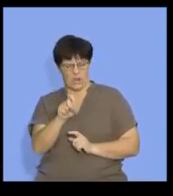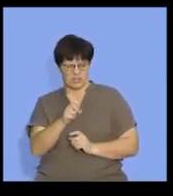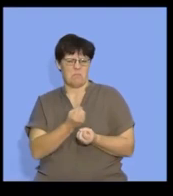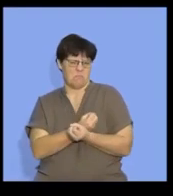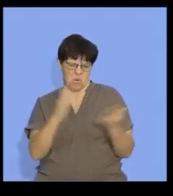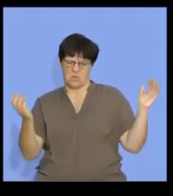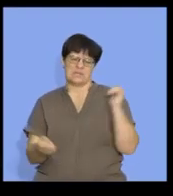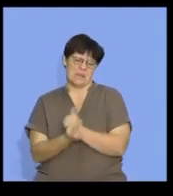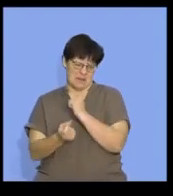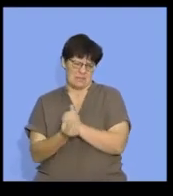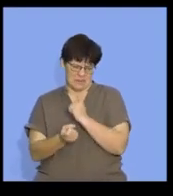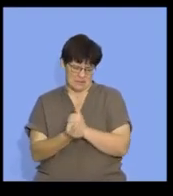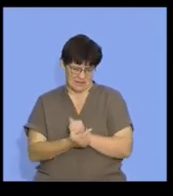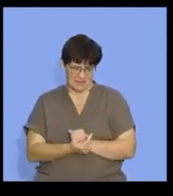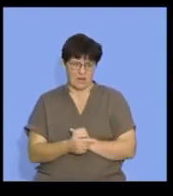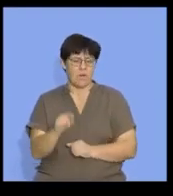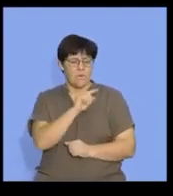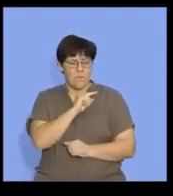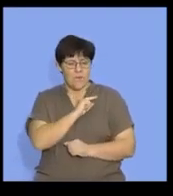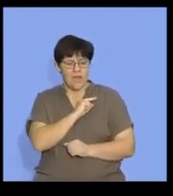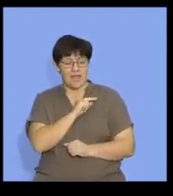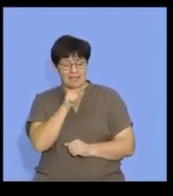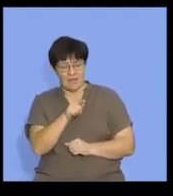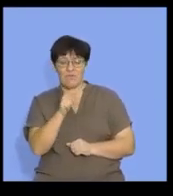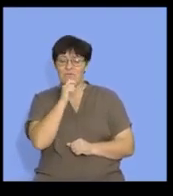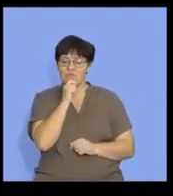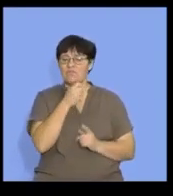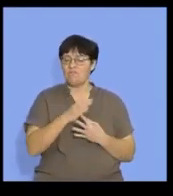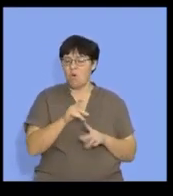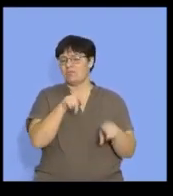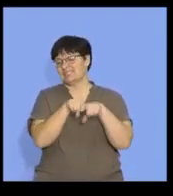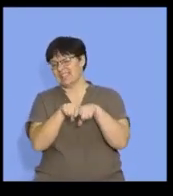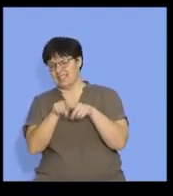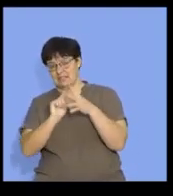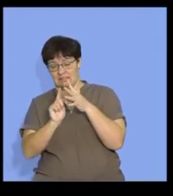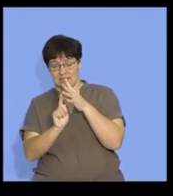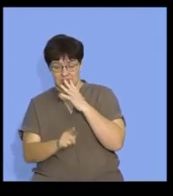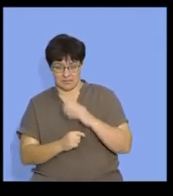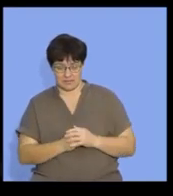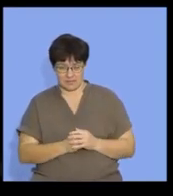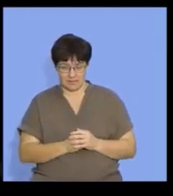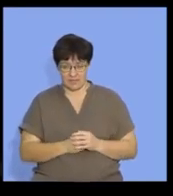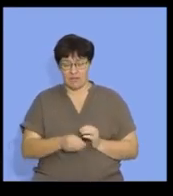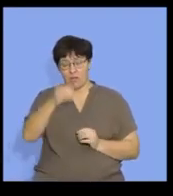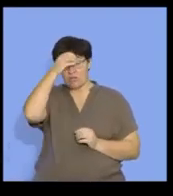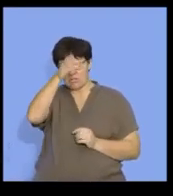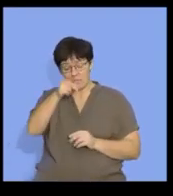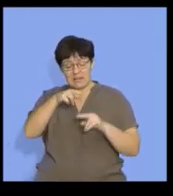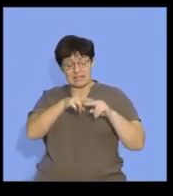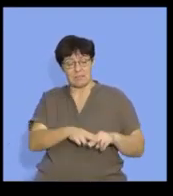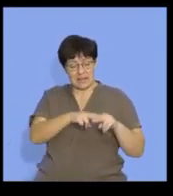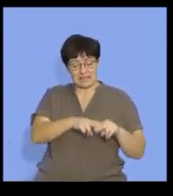question when it comes to microorganisms, because we can use microorganisms for experiments. So the concept of